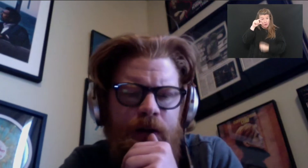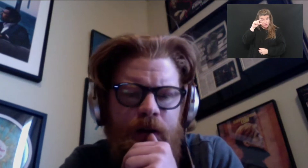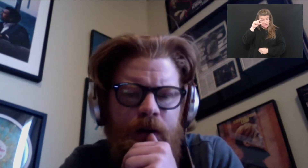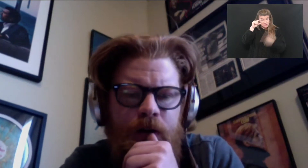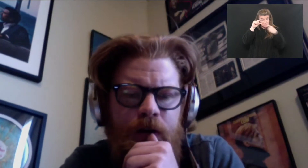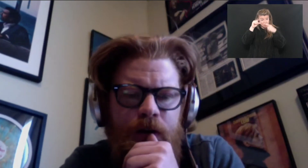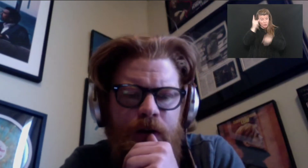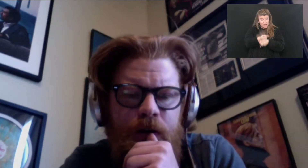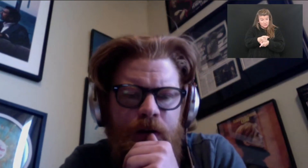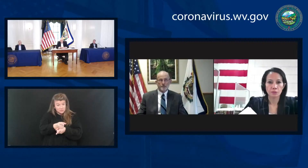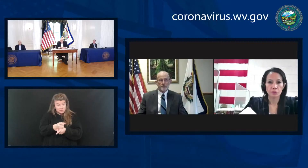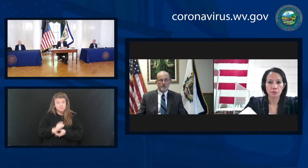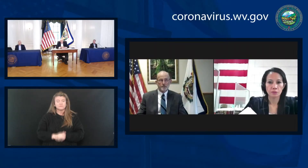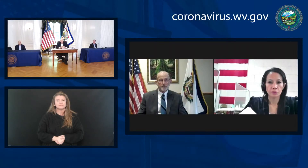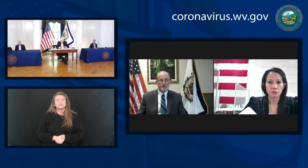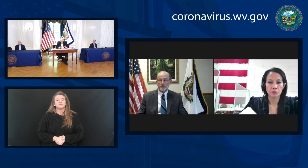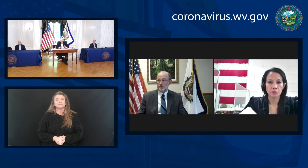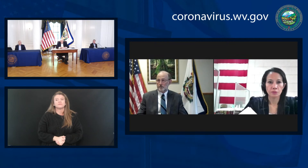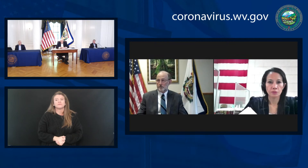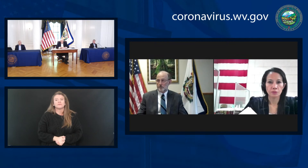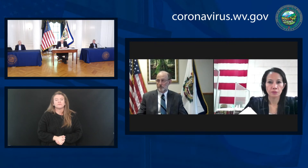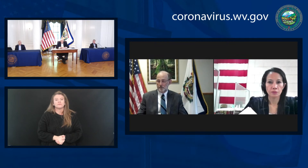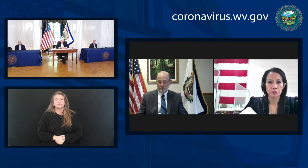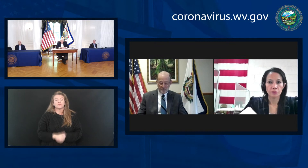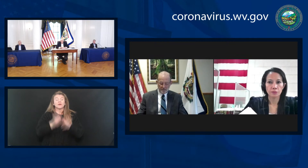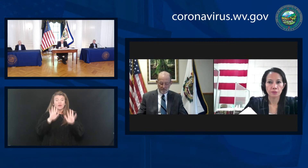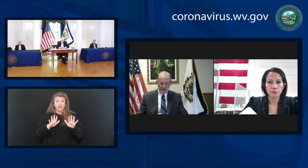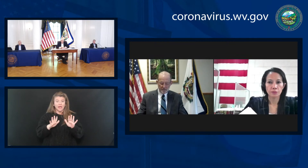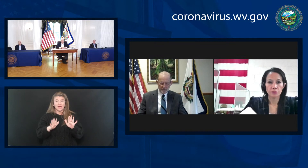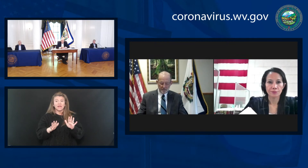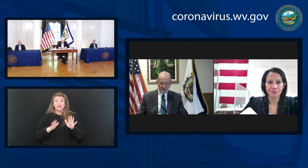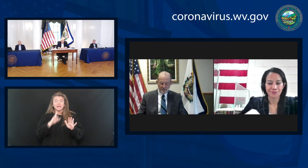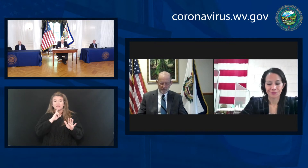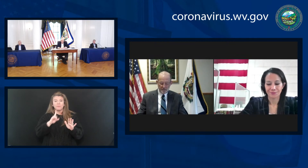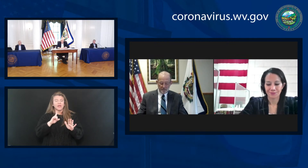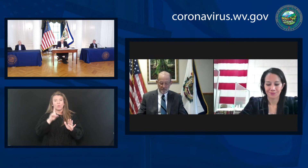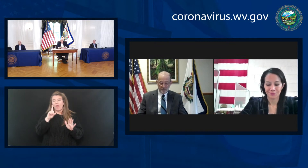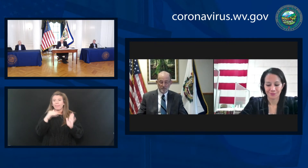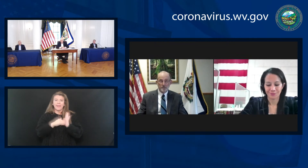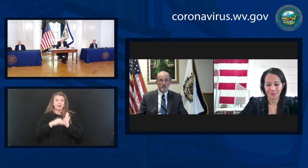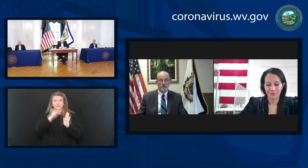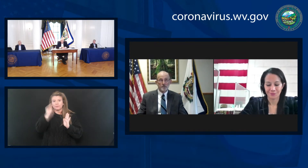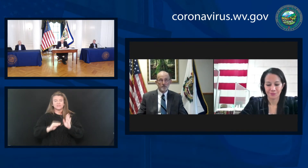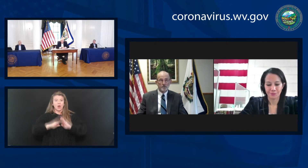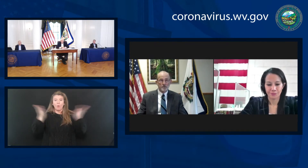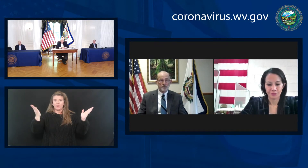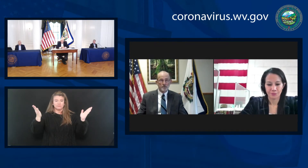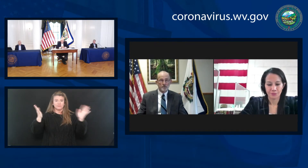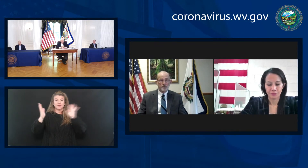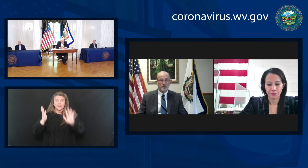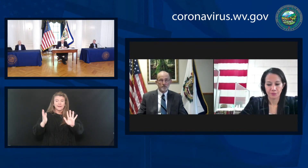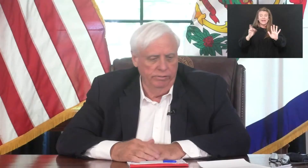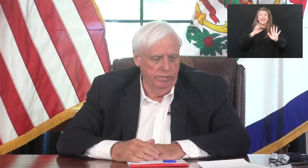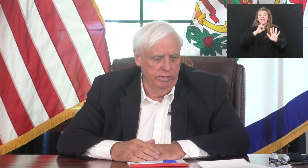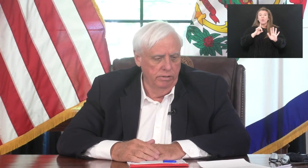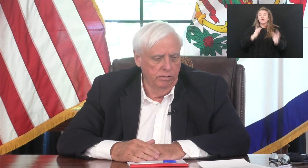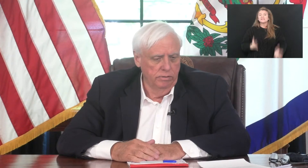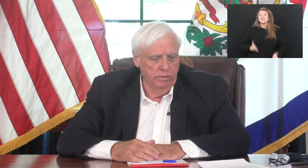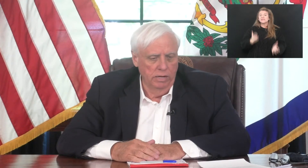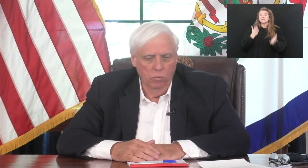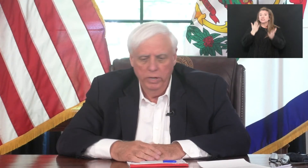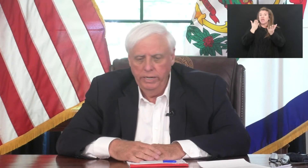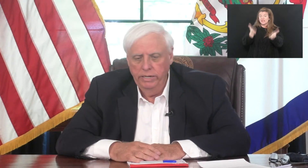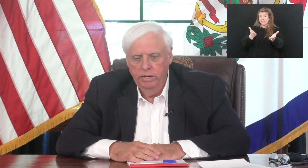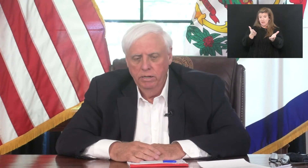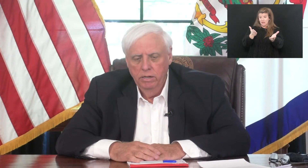correct? Well, Charles, to be 1,000% transparent and everything, it was suggested